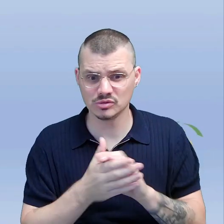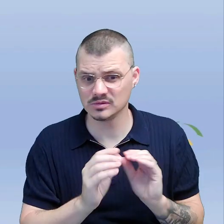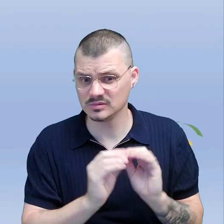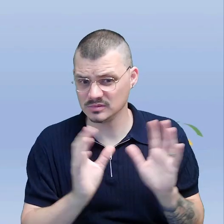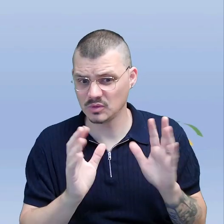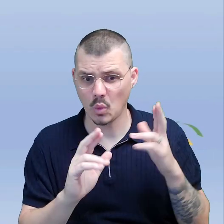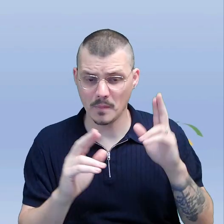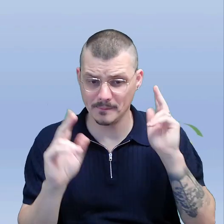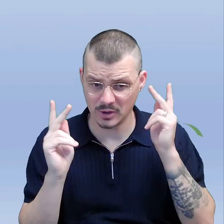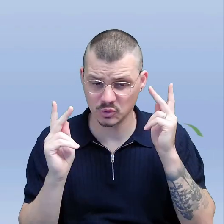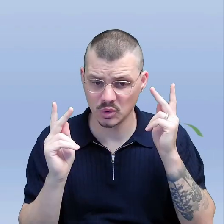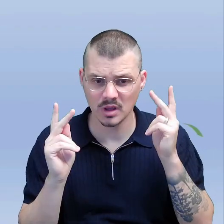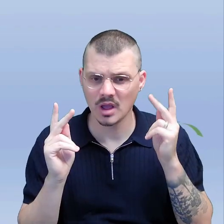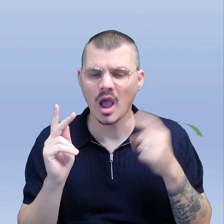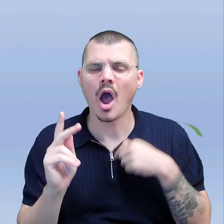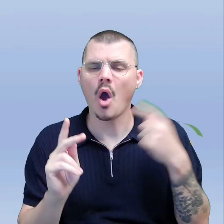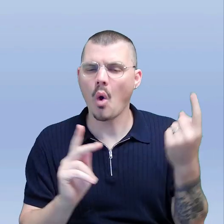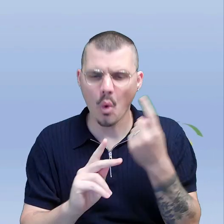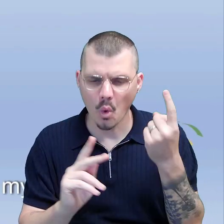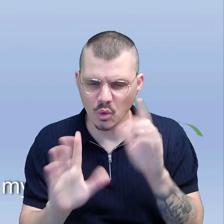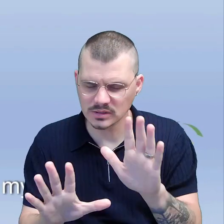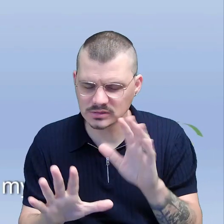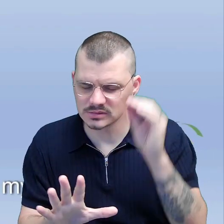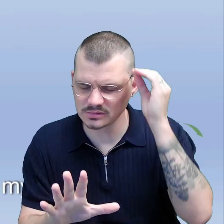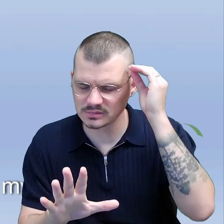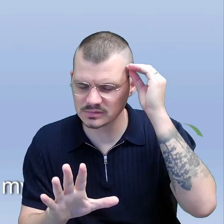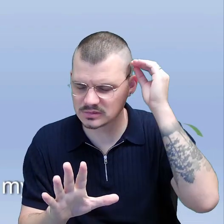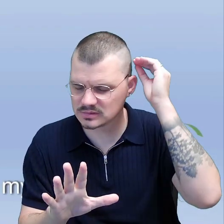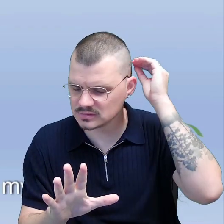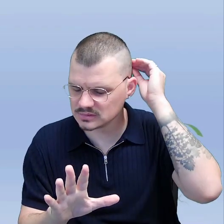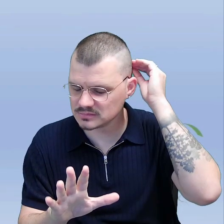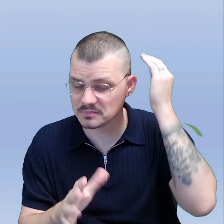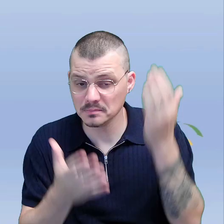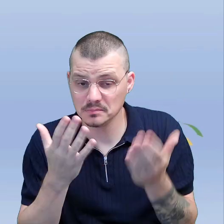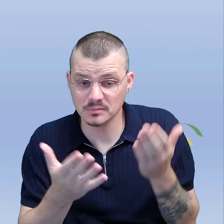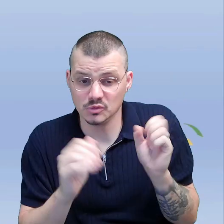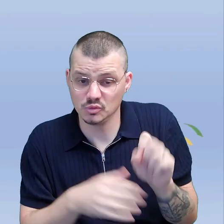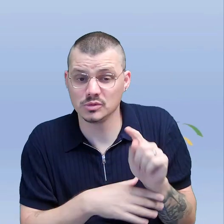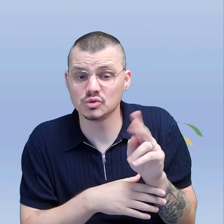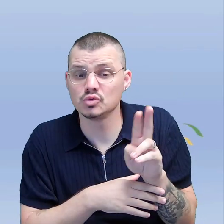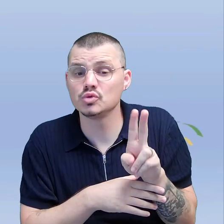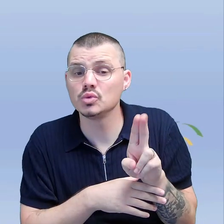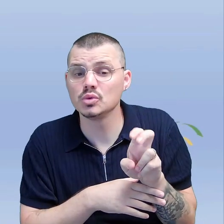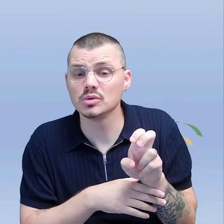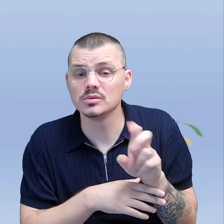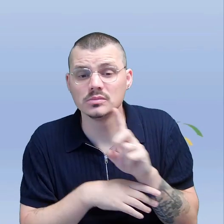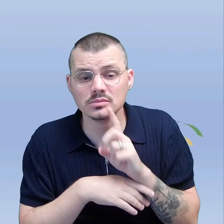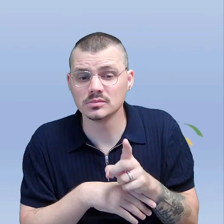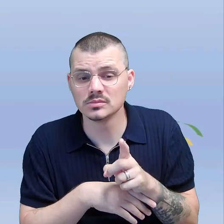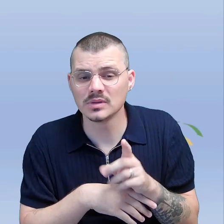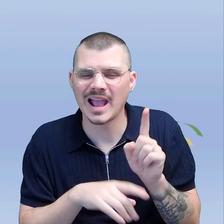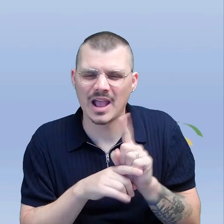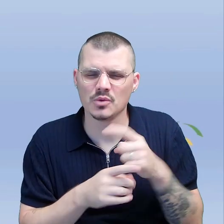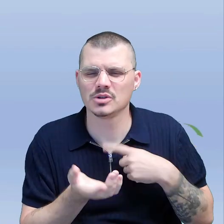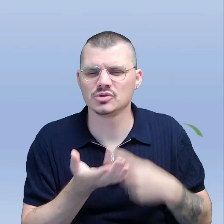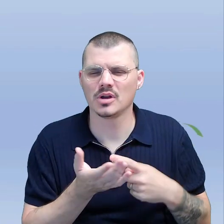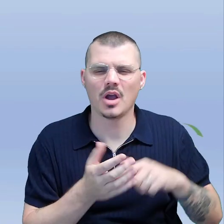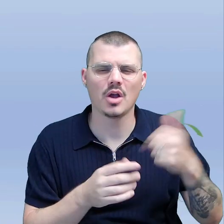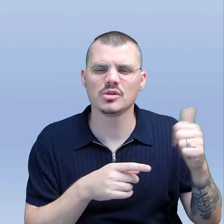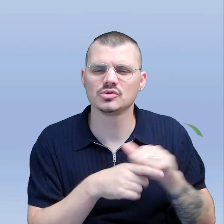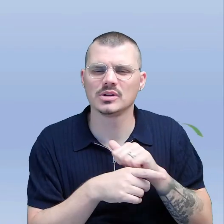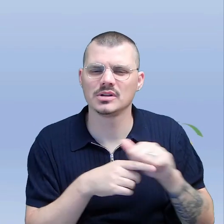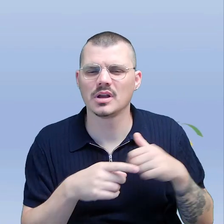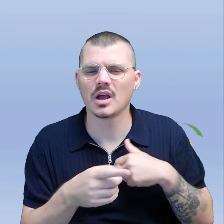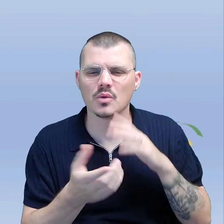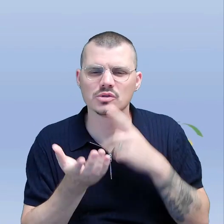delusional and paranoid, I always have to keep in the back of my mind it might be true. And as we talk in